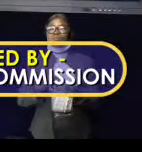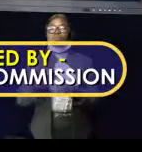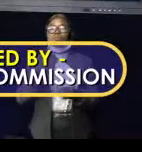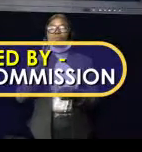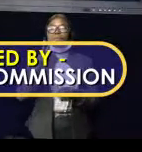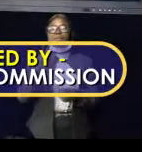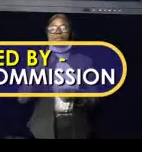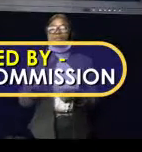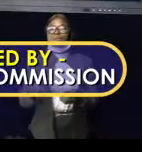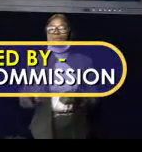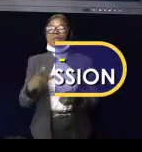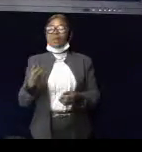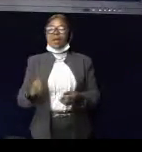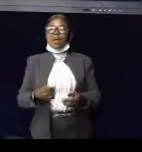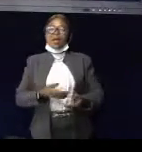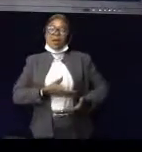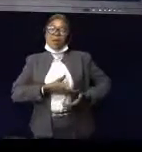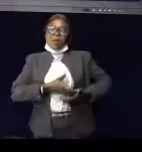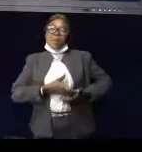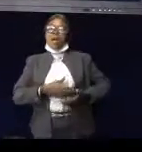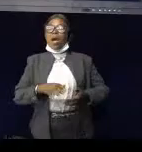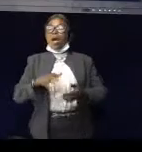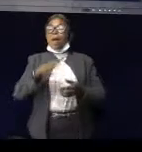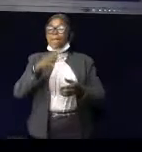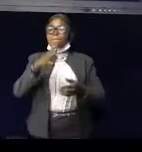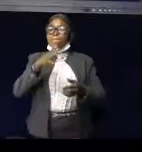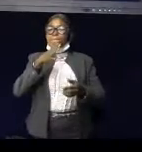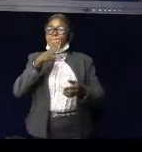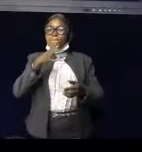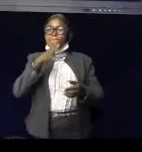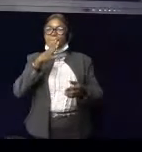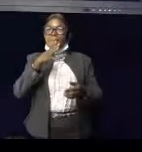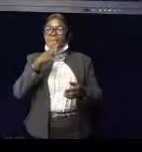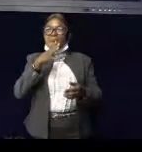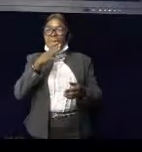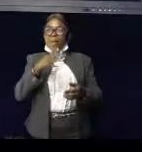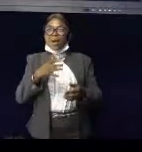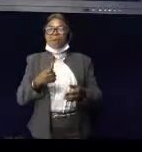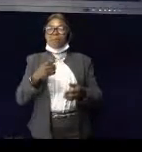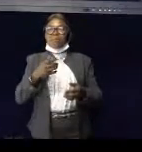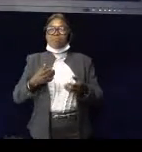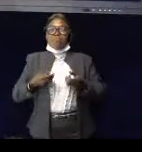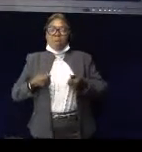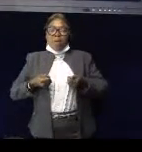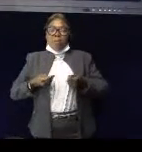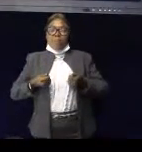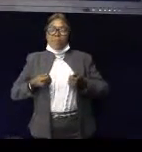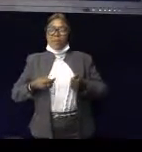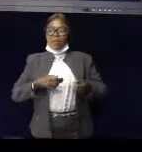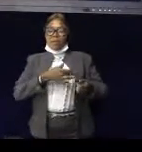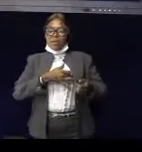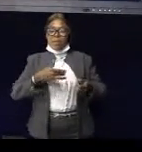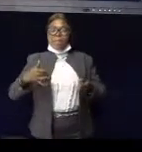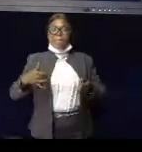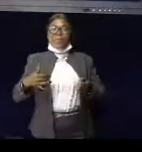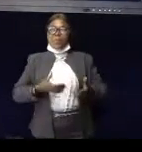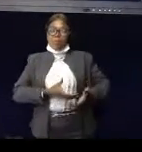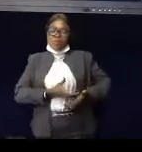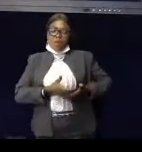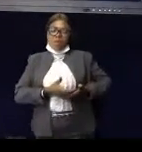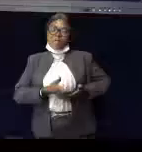contract HIV/AIDS. Next one is breast milk. That is mother to child transmission. if the mother is